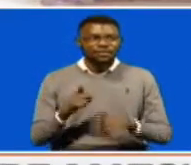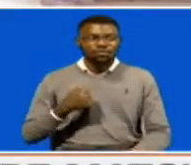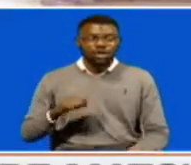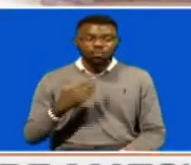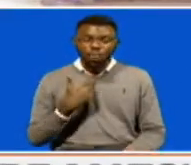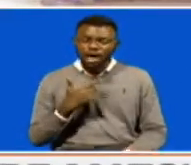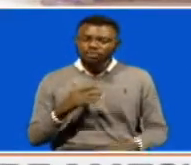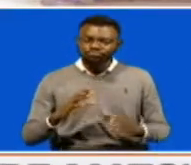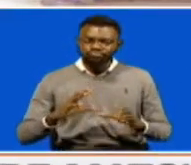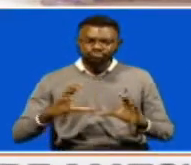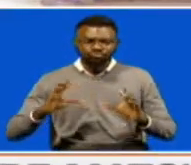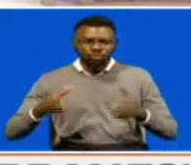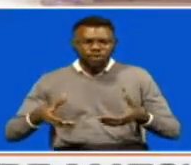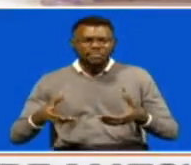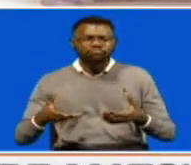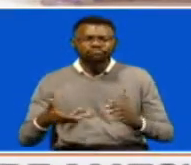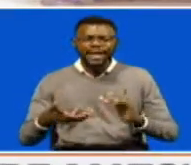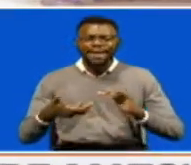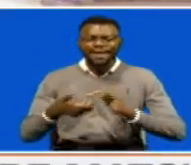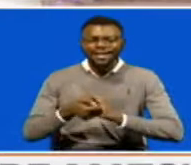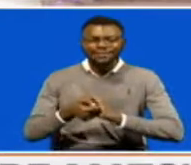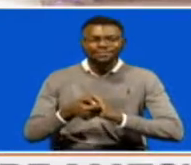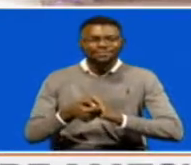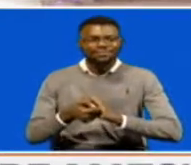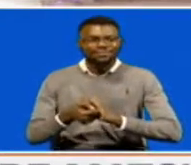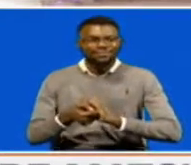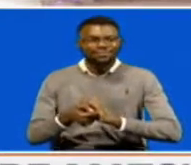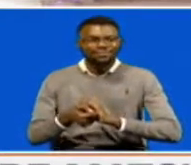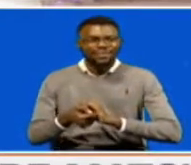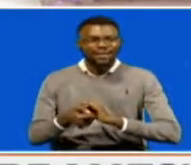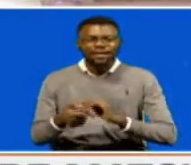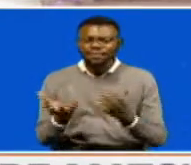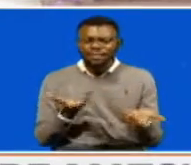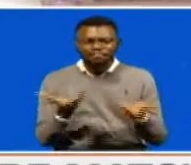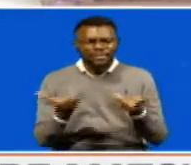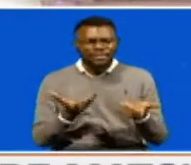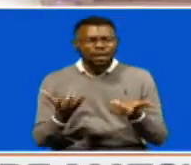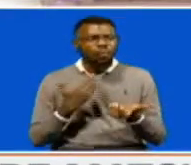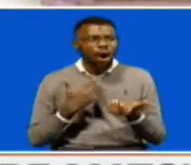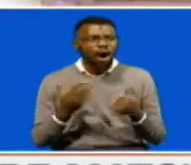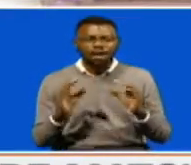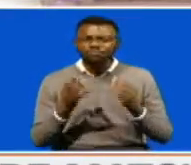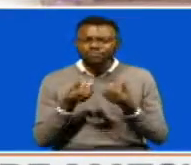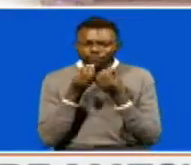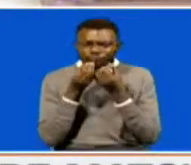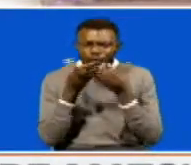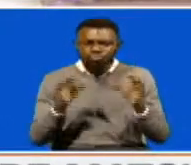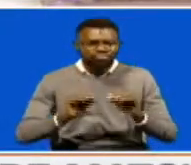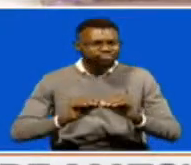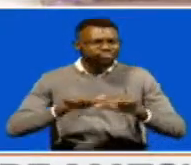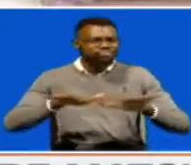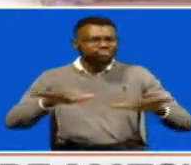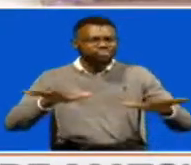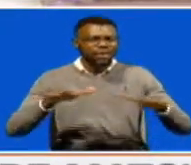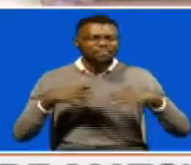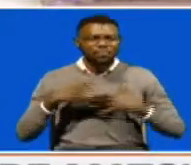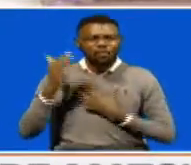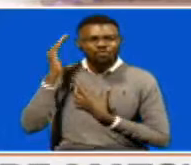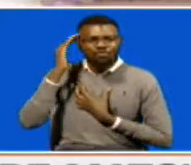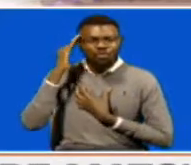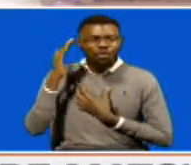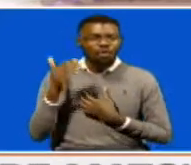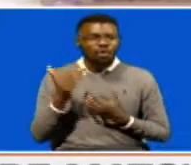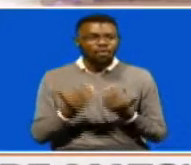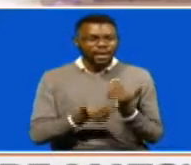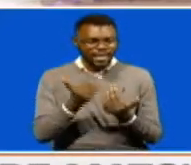engage with the community. Engage with the communities, that's where we find our, that's where our business is. To let people know who we are and that we care about them.